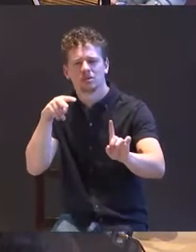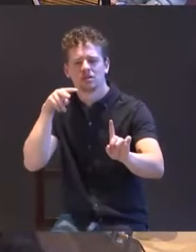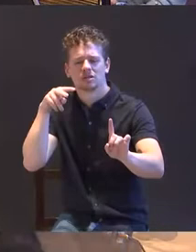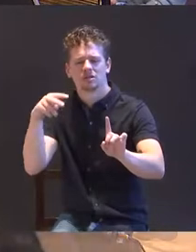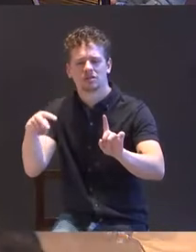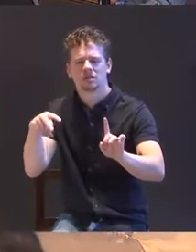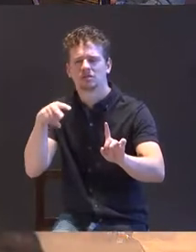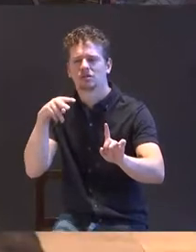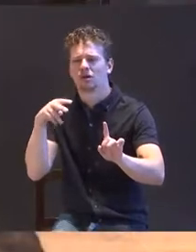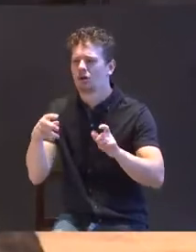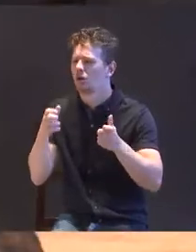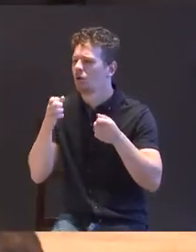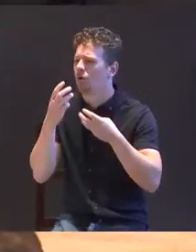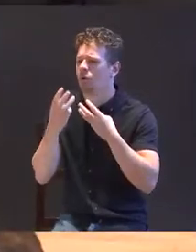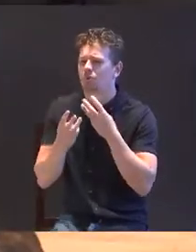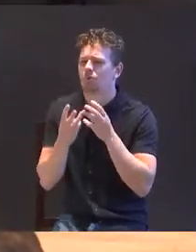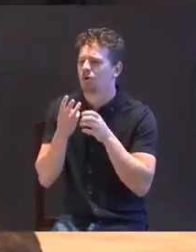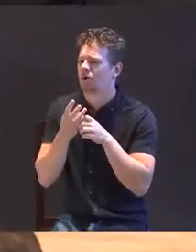possibilities.